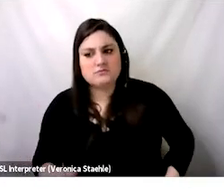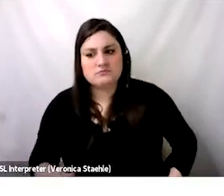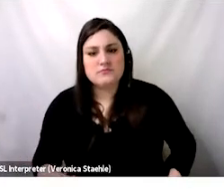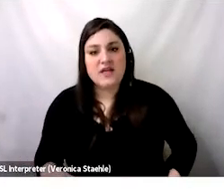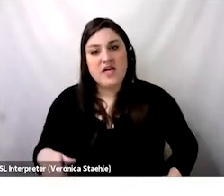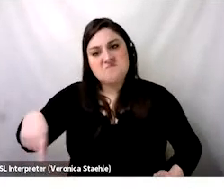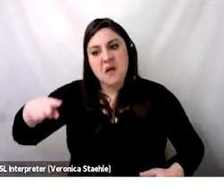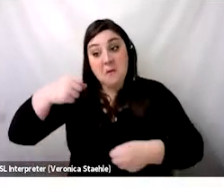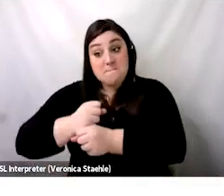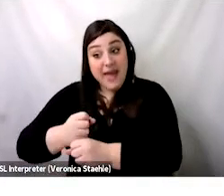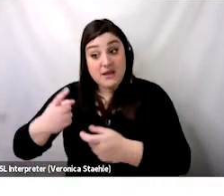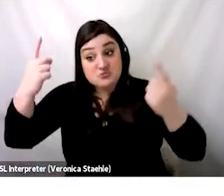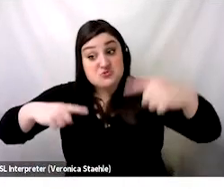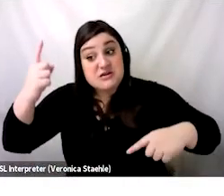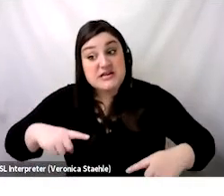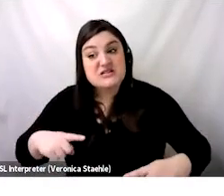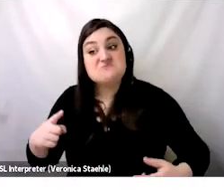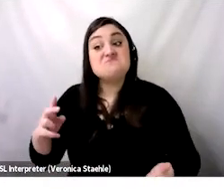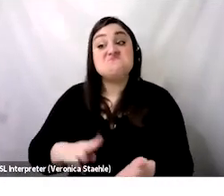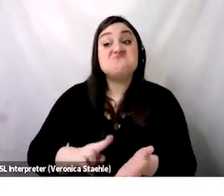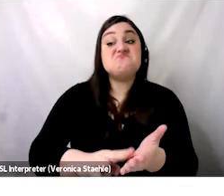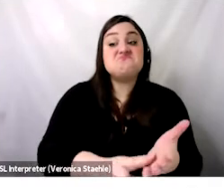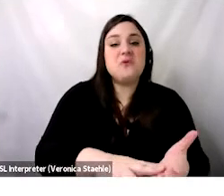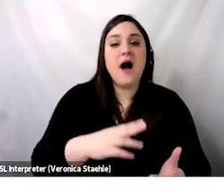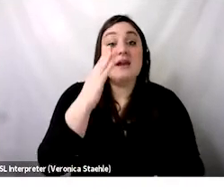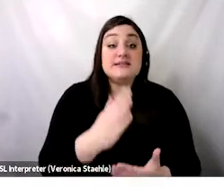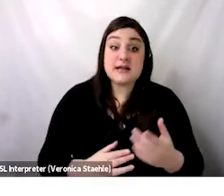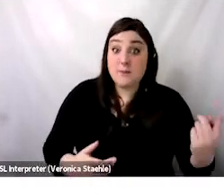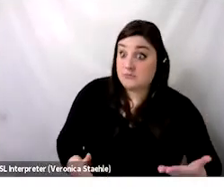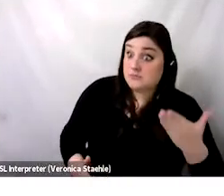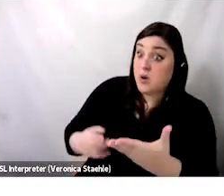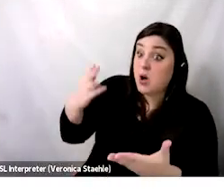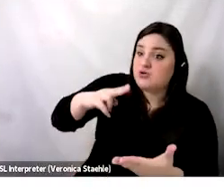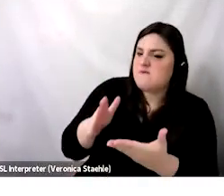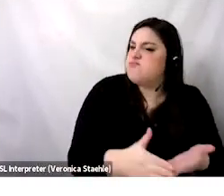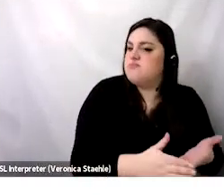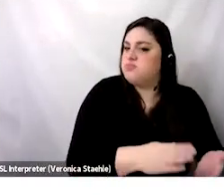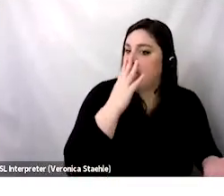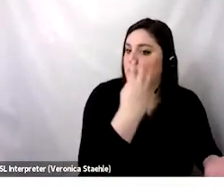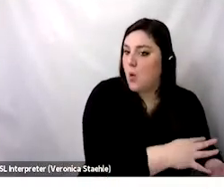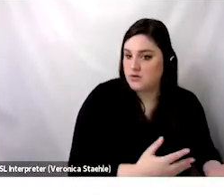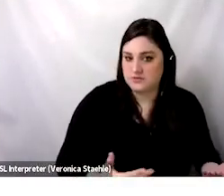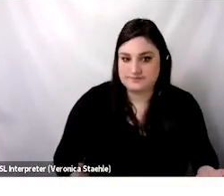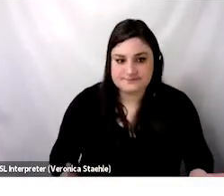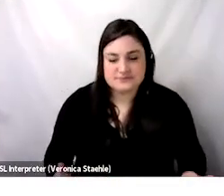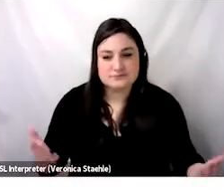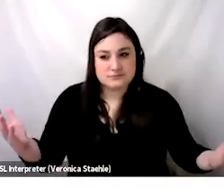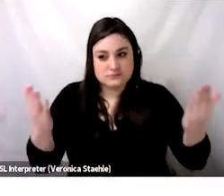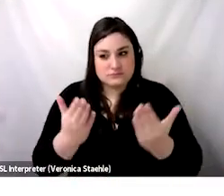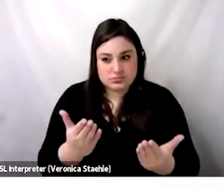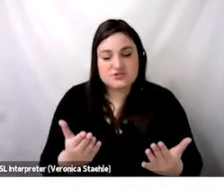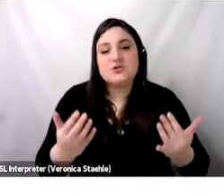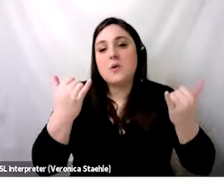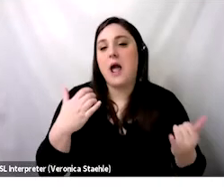treaties were ignored. And I just want to go through and show you exactly the difference between